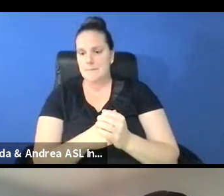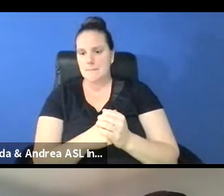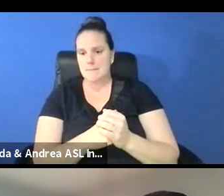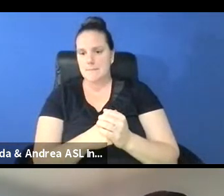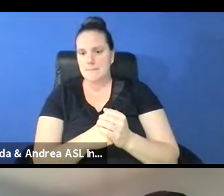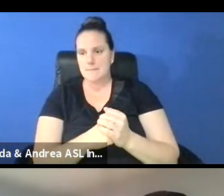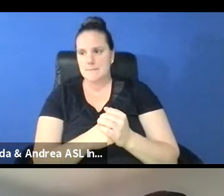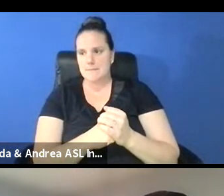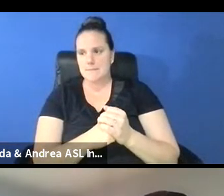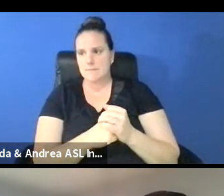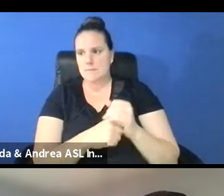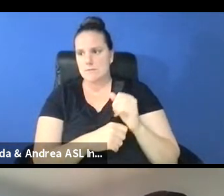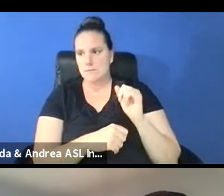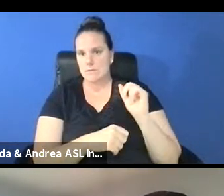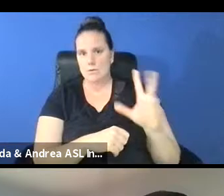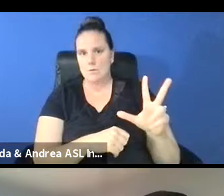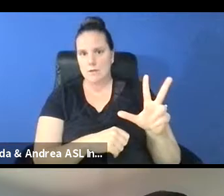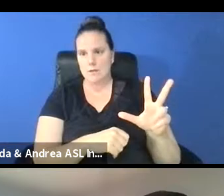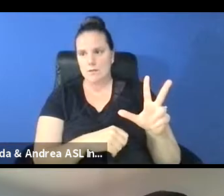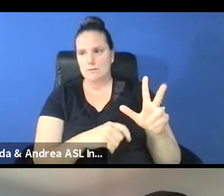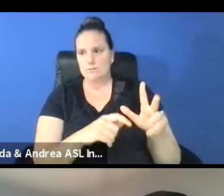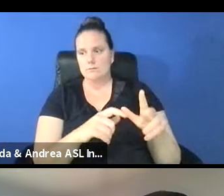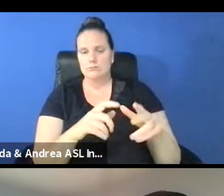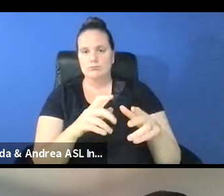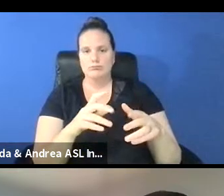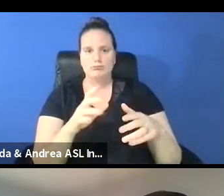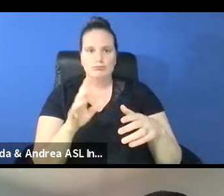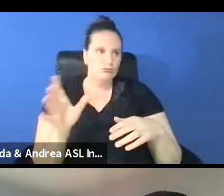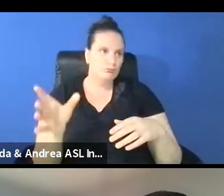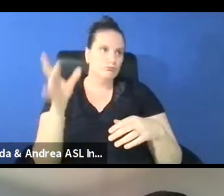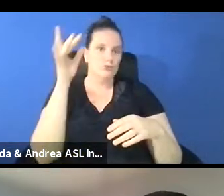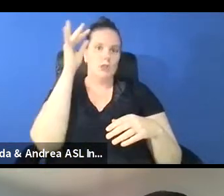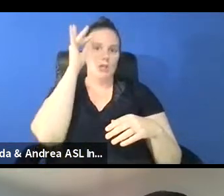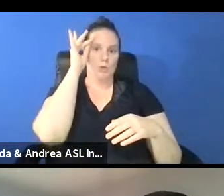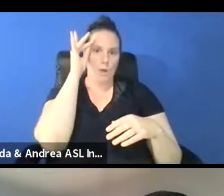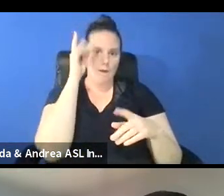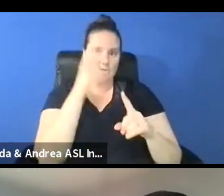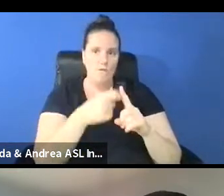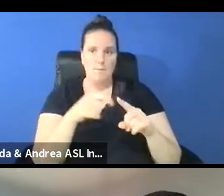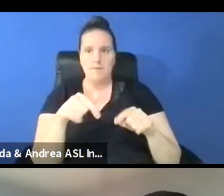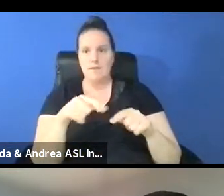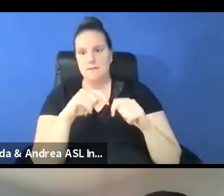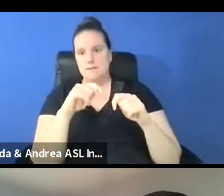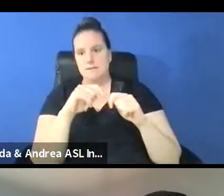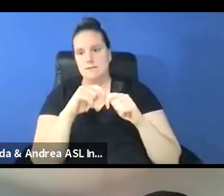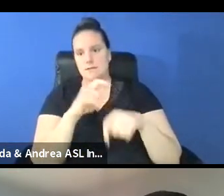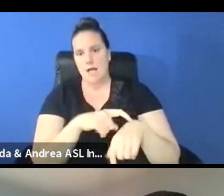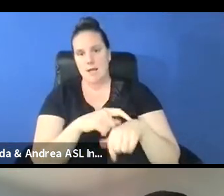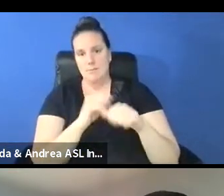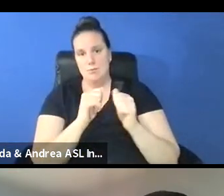So three takeaways from our time together today.